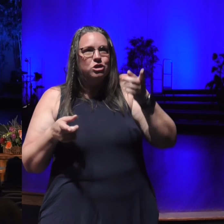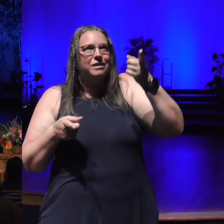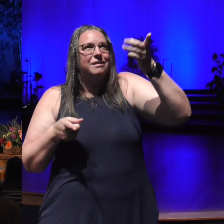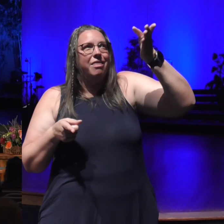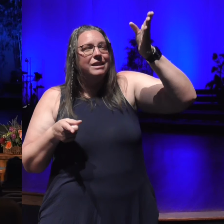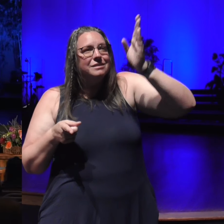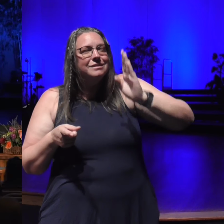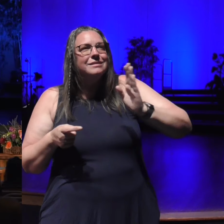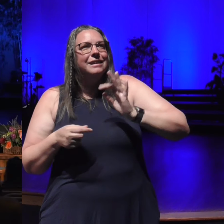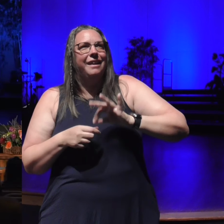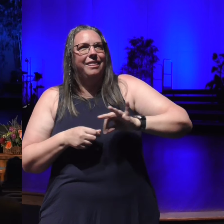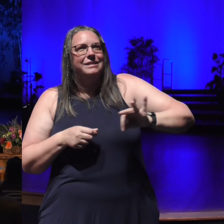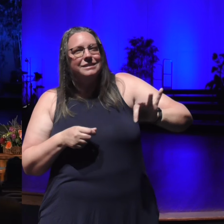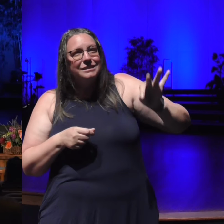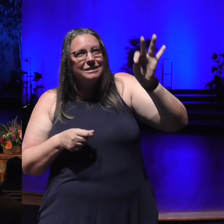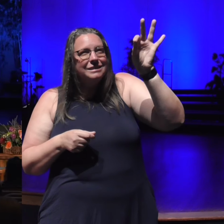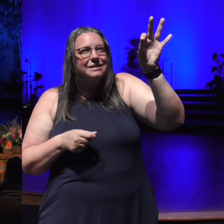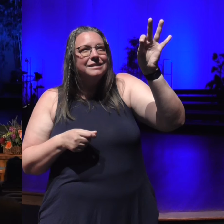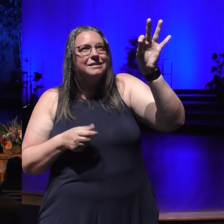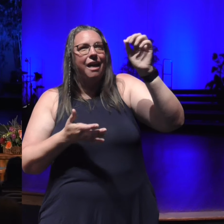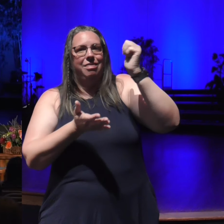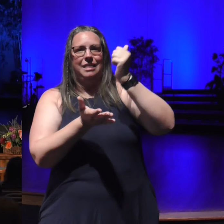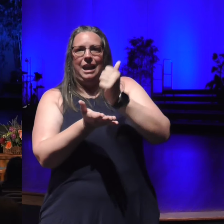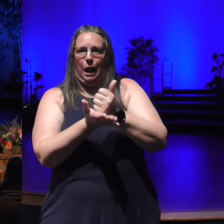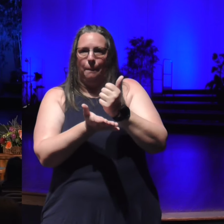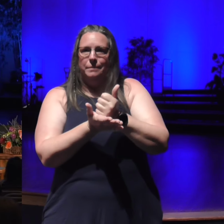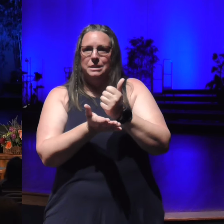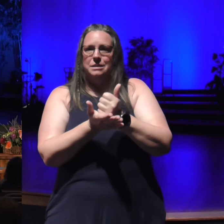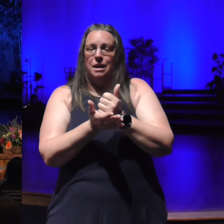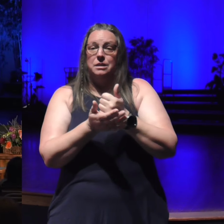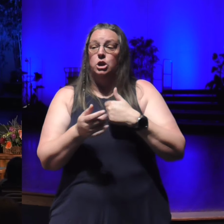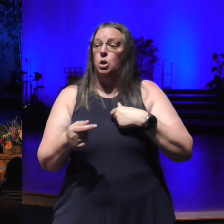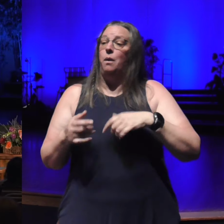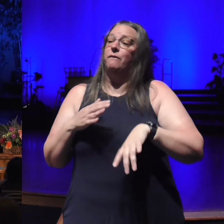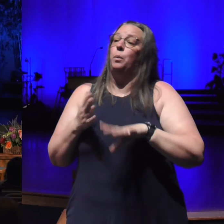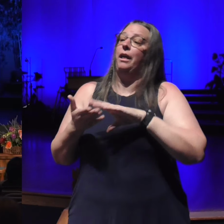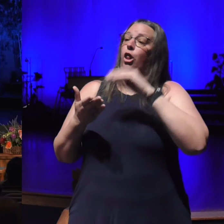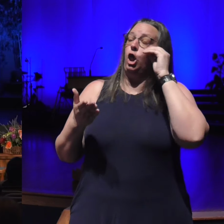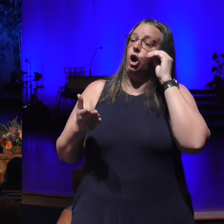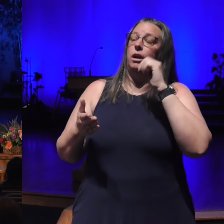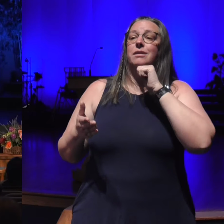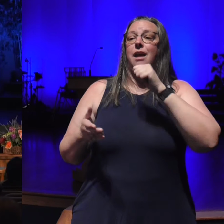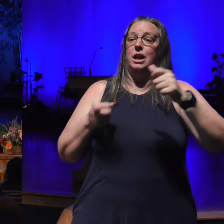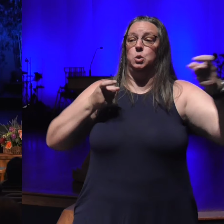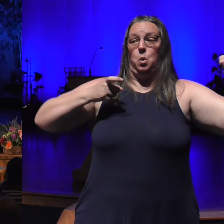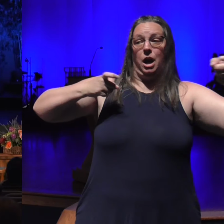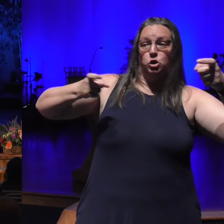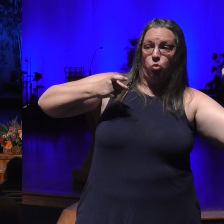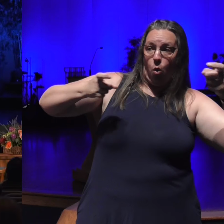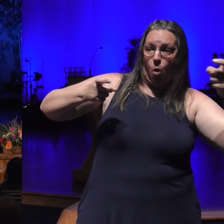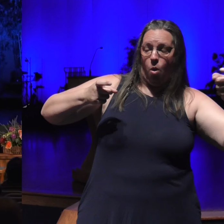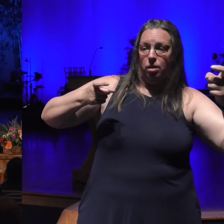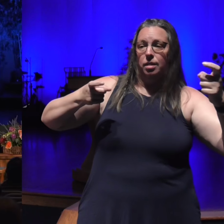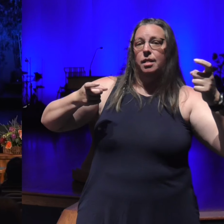can learn not to control but to trust, not to get caught up in story but to embody